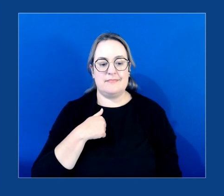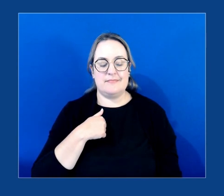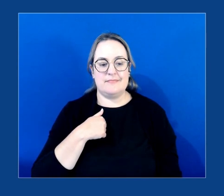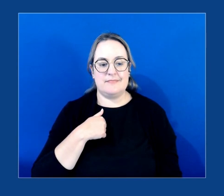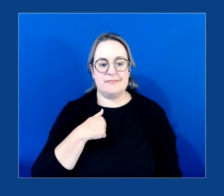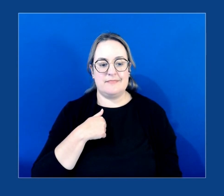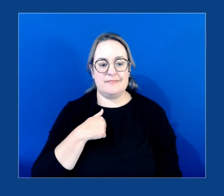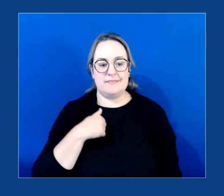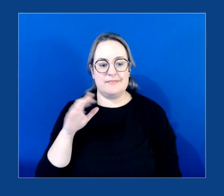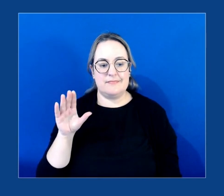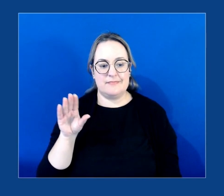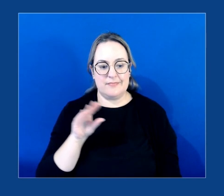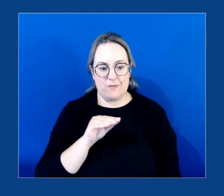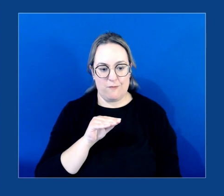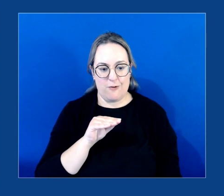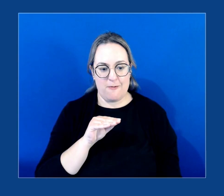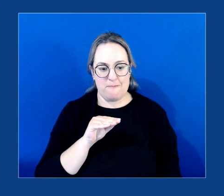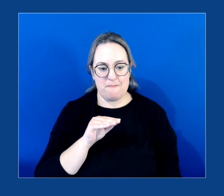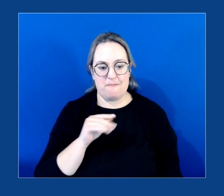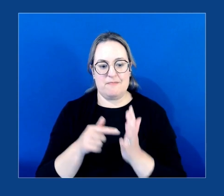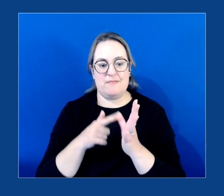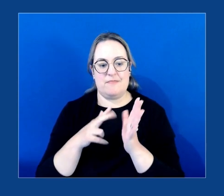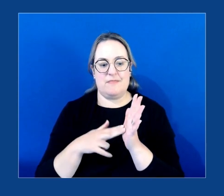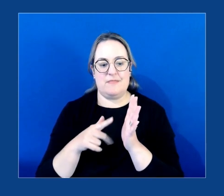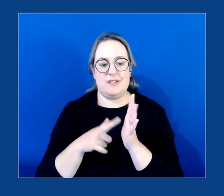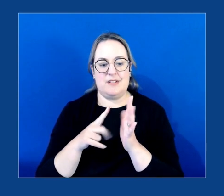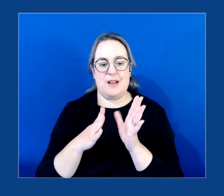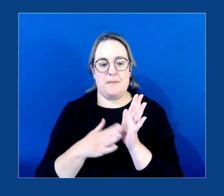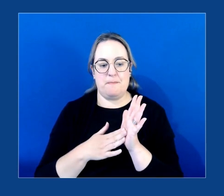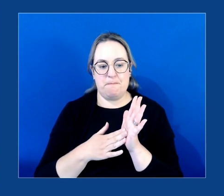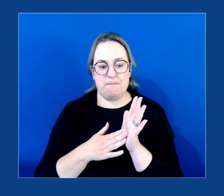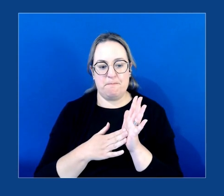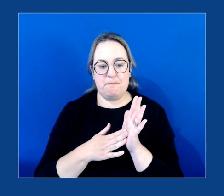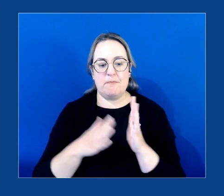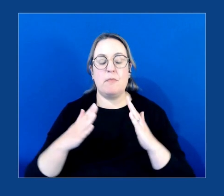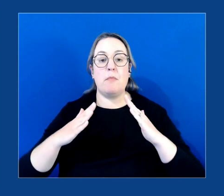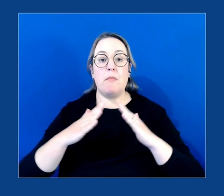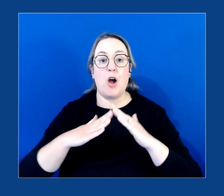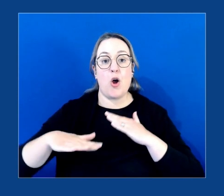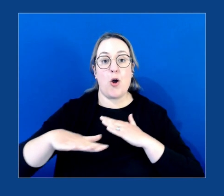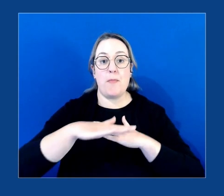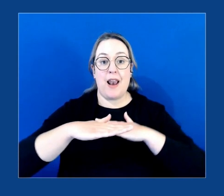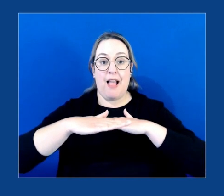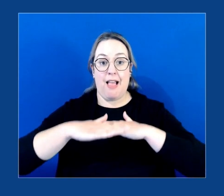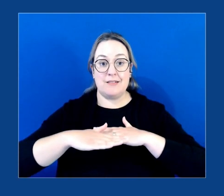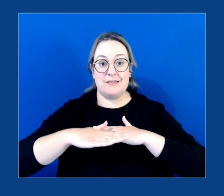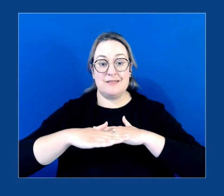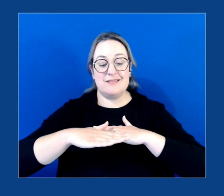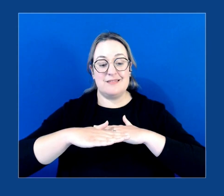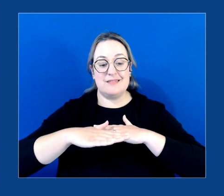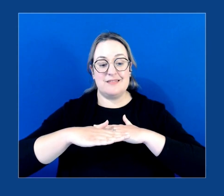from Tanumai Desert. My homeland is the Barkley area.